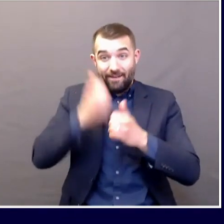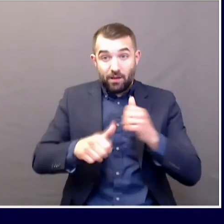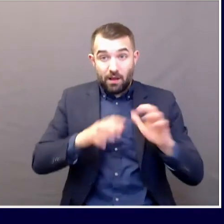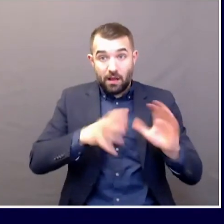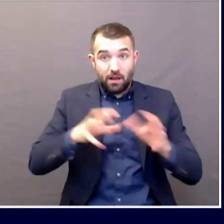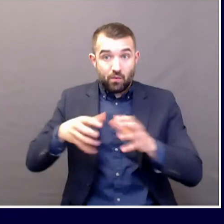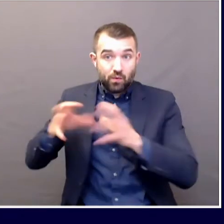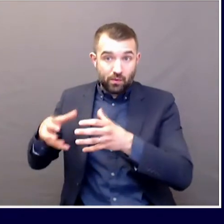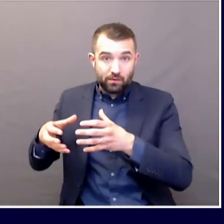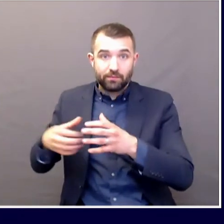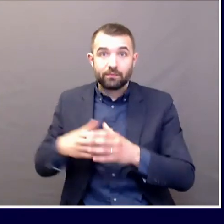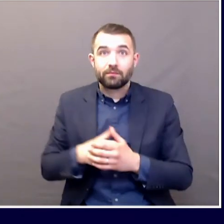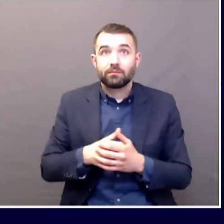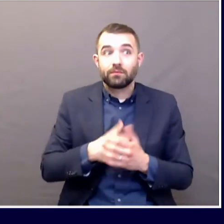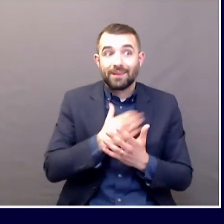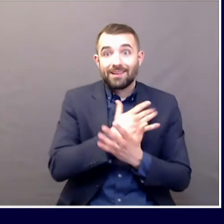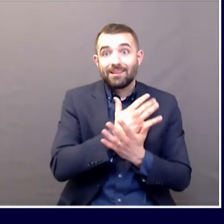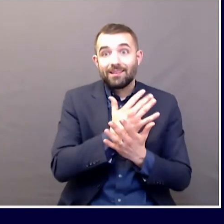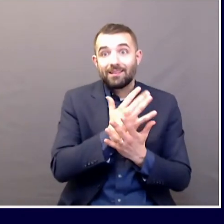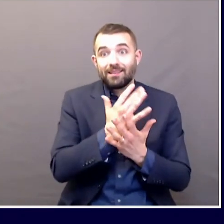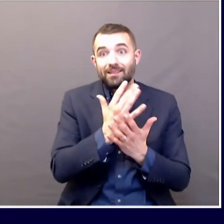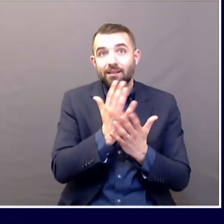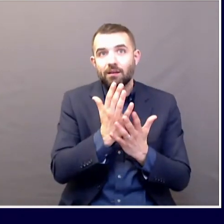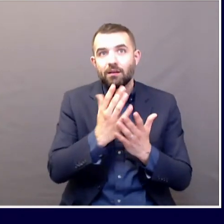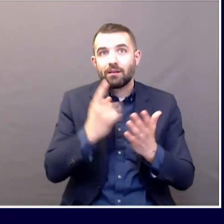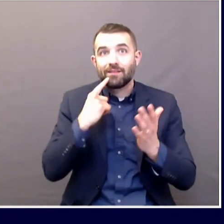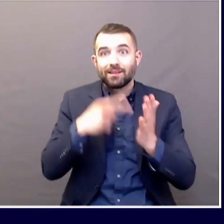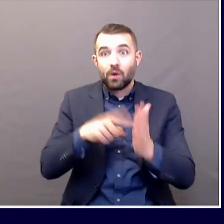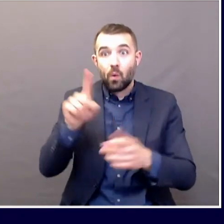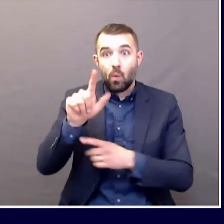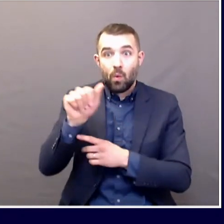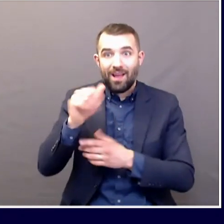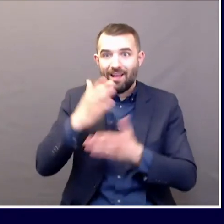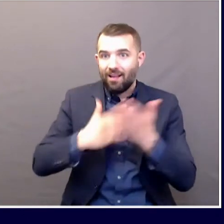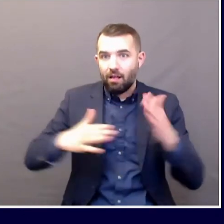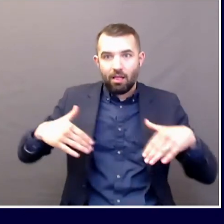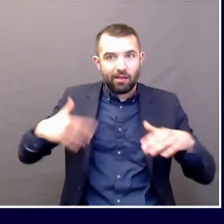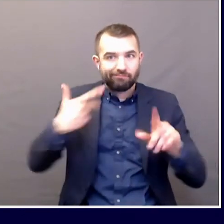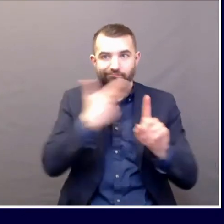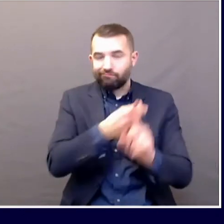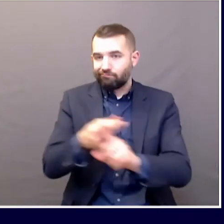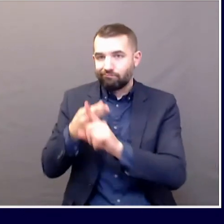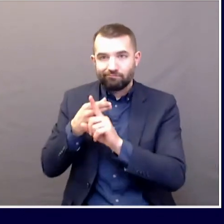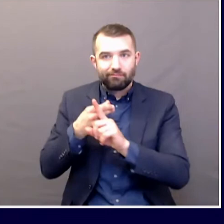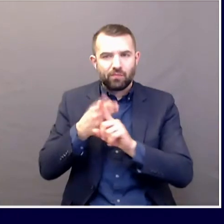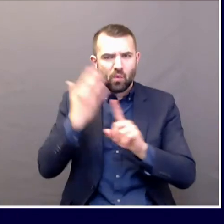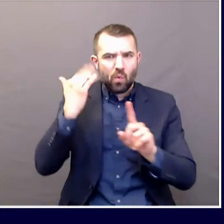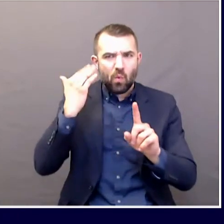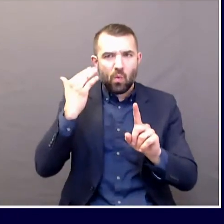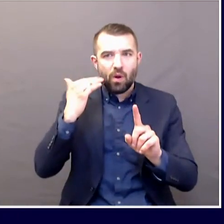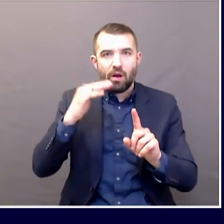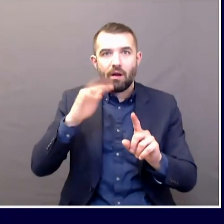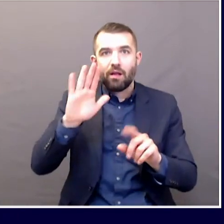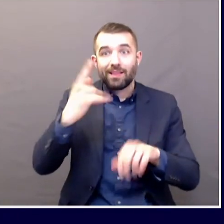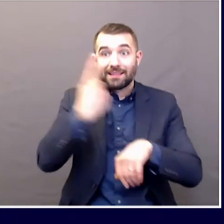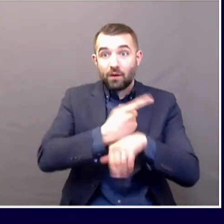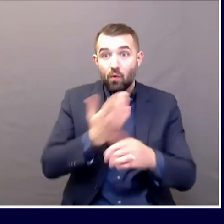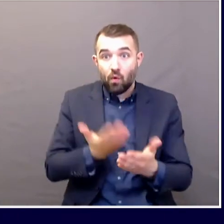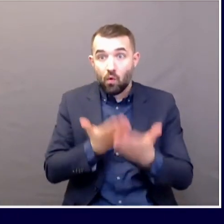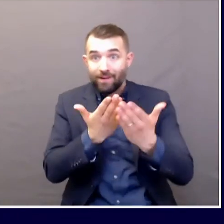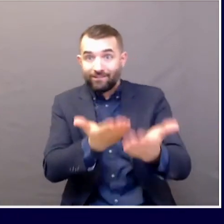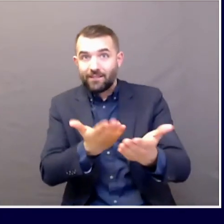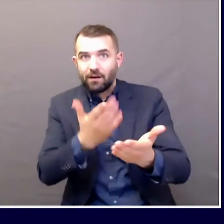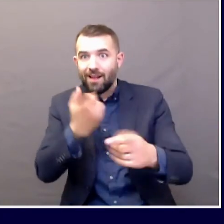in this case 1A, who may not have yet been vaccinated, either because on the day that the vaccine clinic was offered to them, they weren't able to be